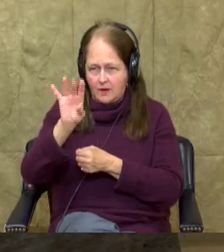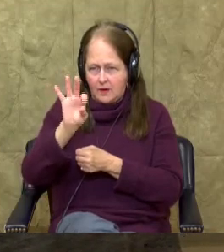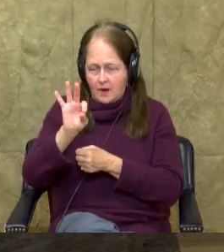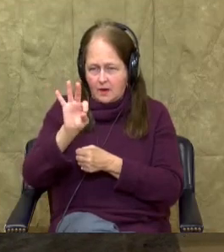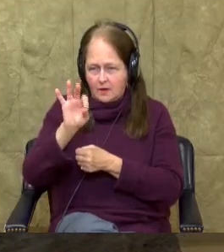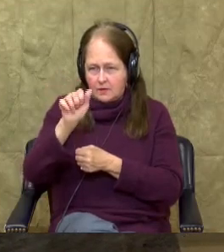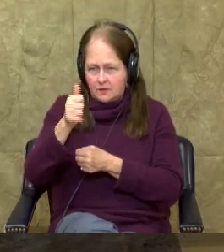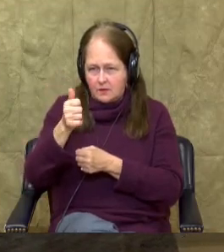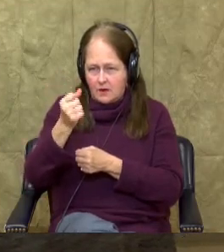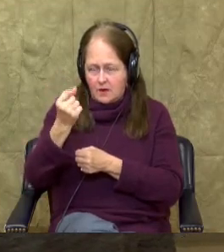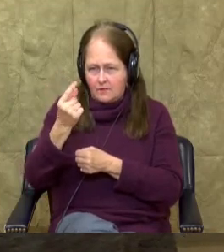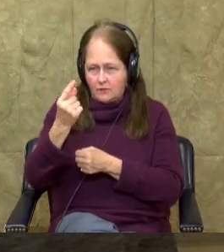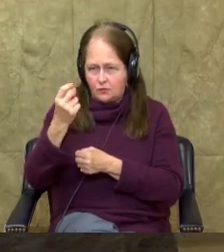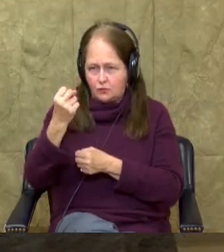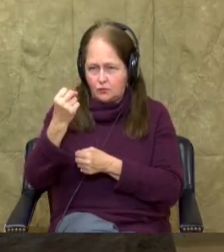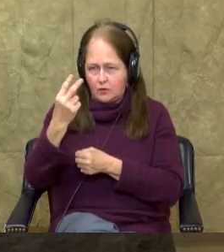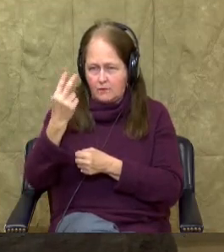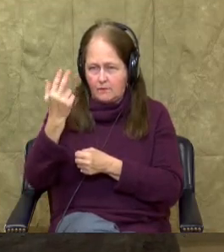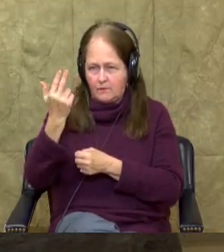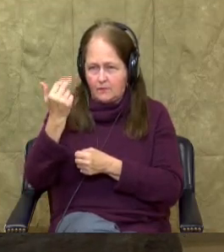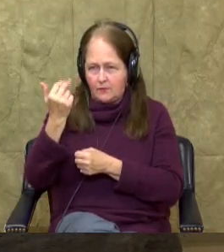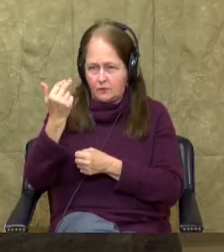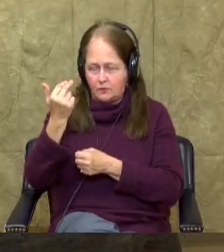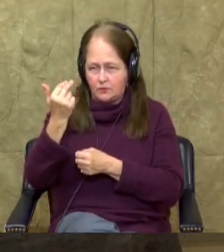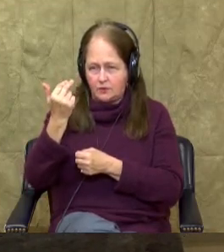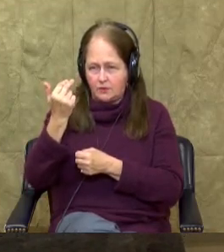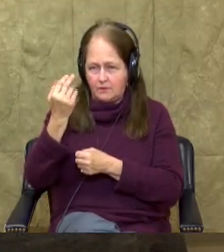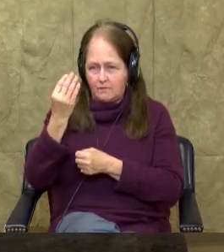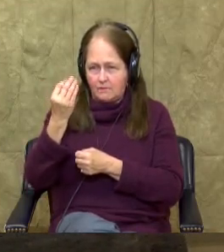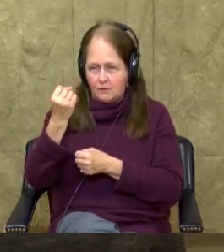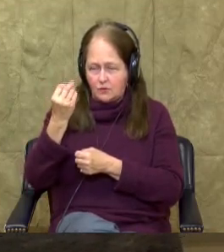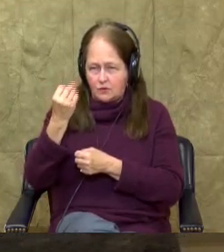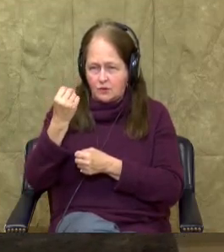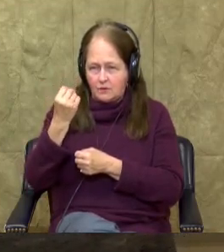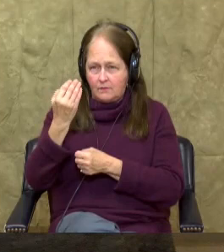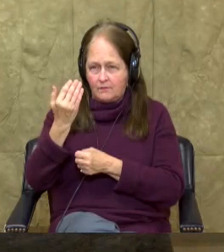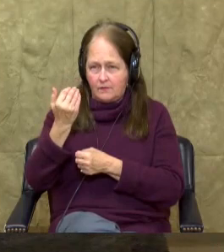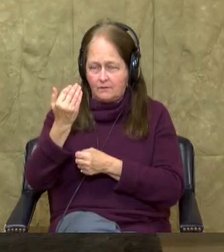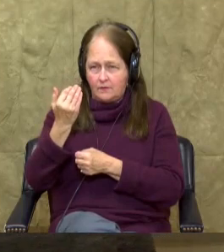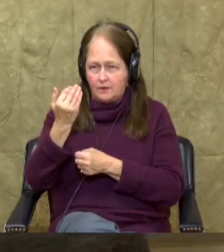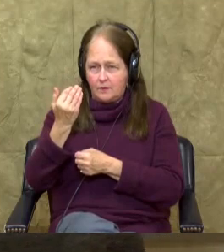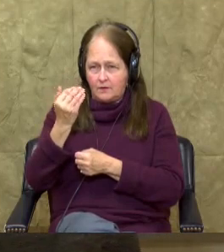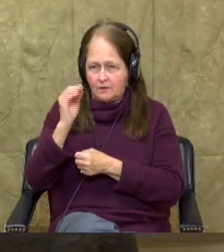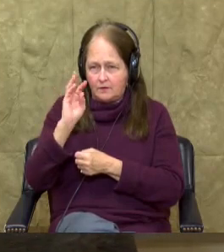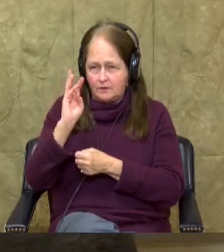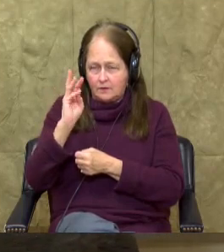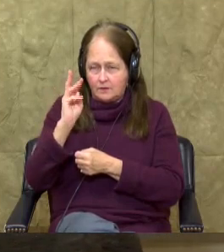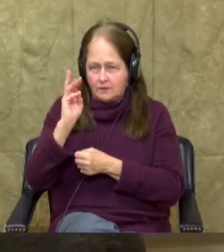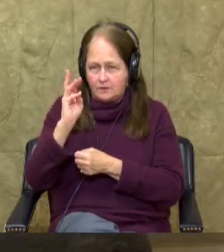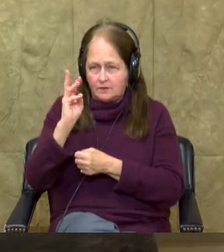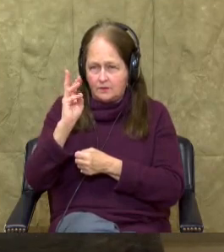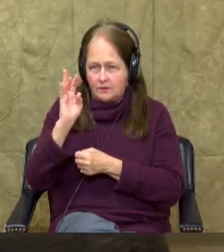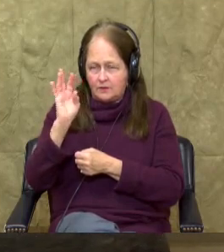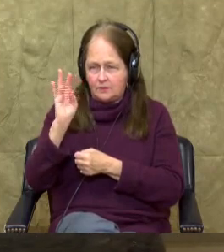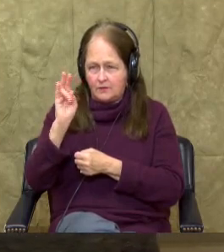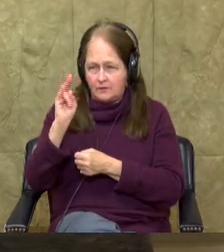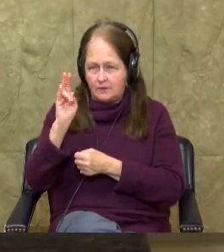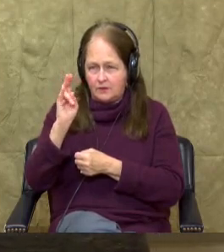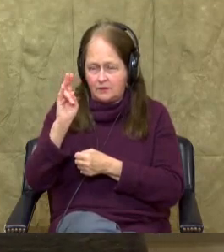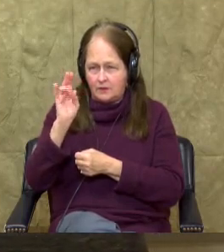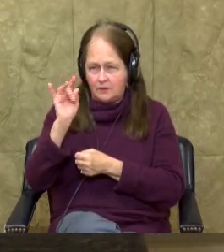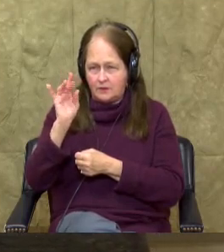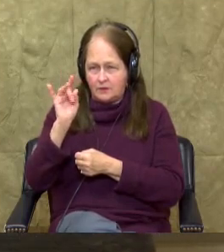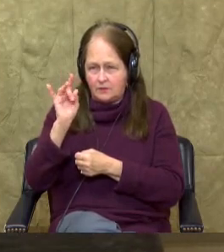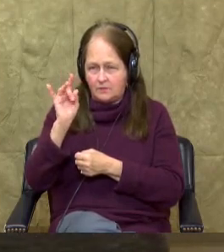9, 10, 11, 12, 13, 14, 15, 16,